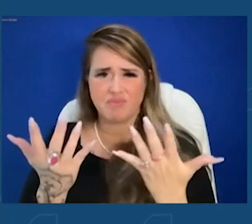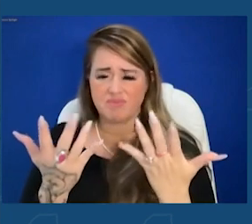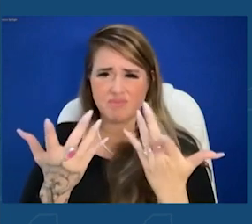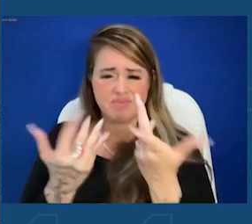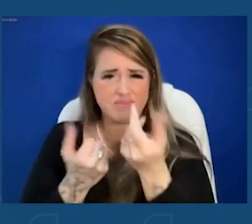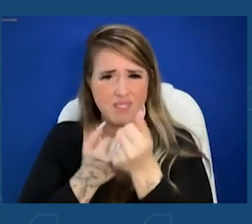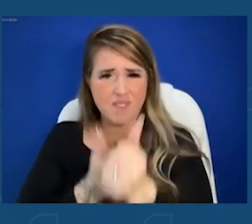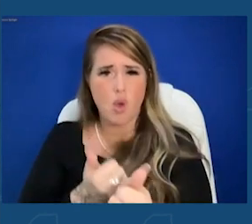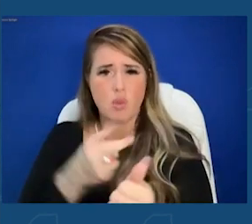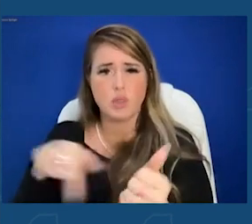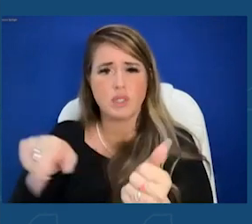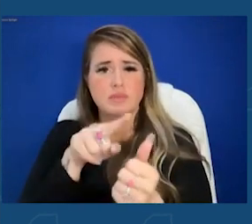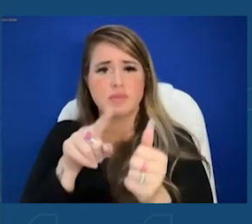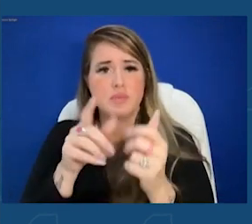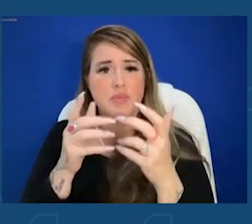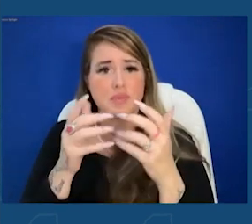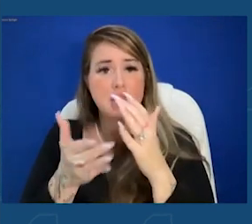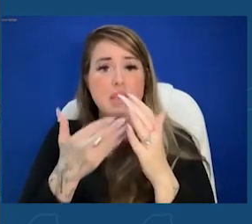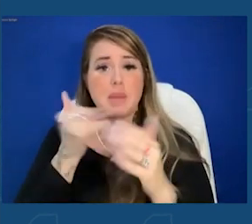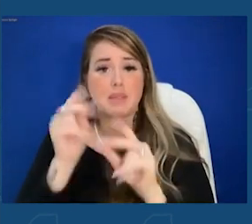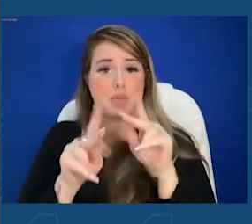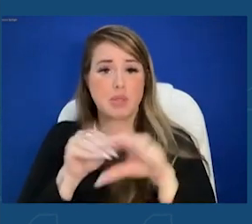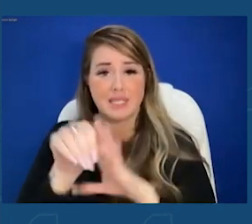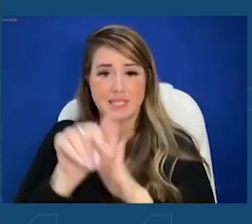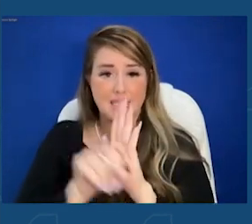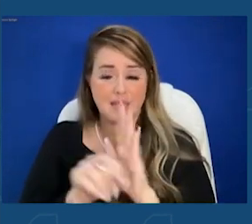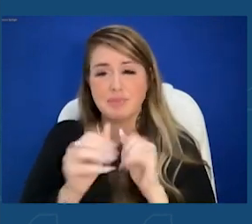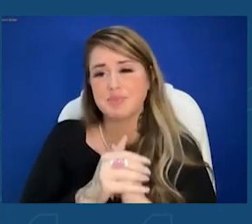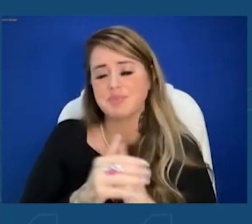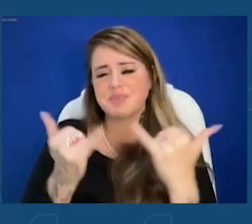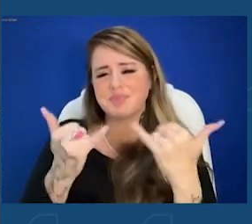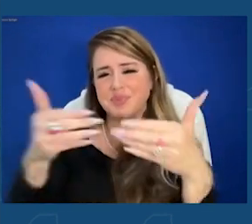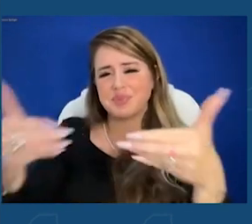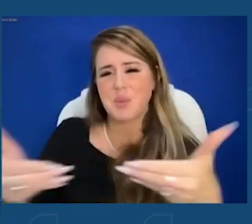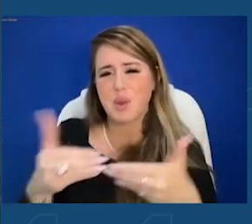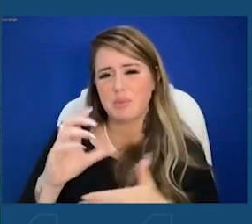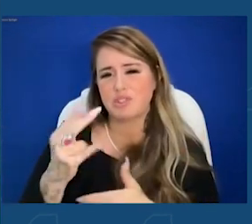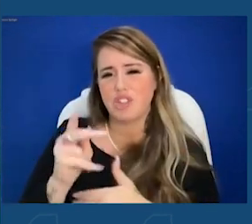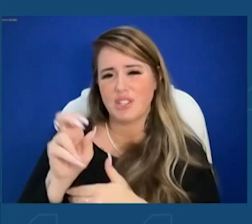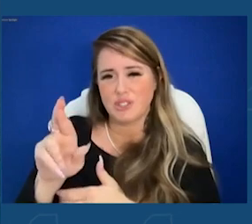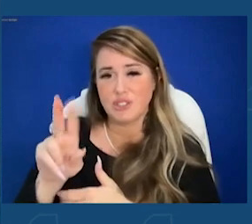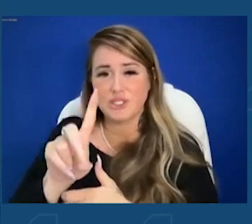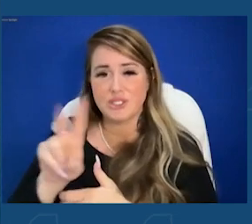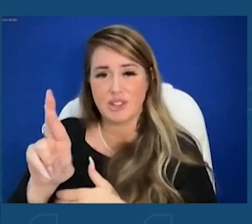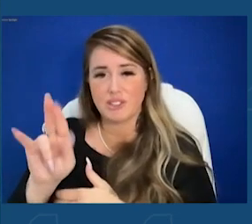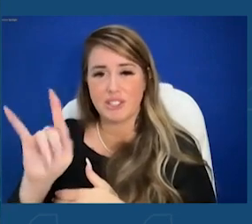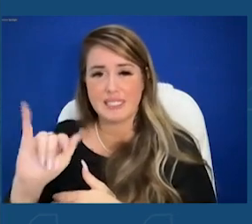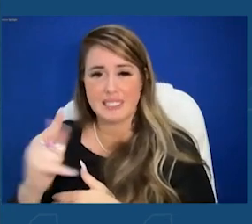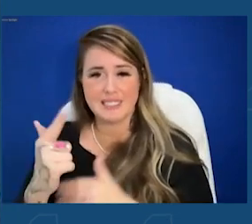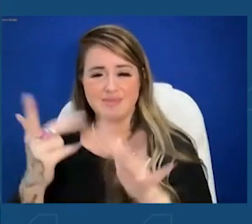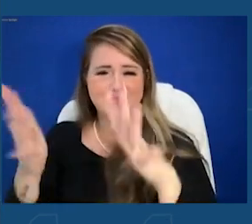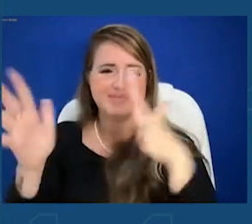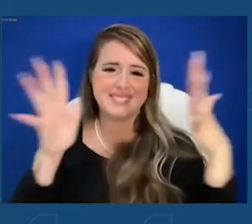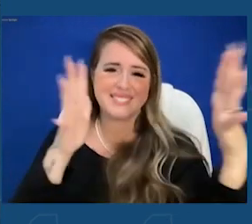of SUNY. Please help me to welcome Chancellor Dr. King.